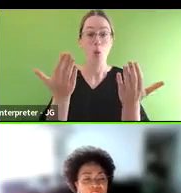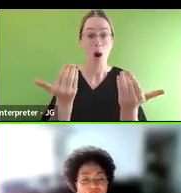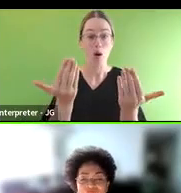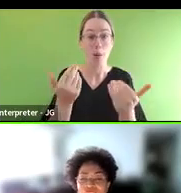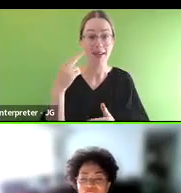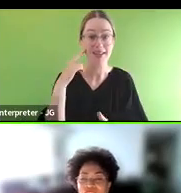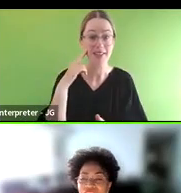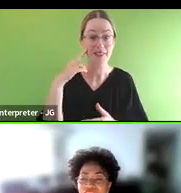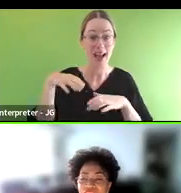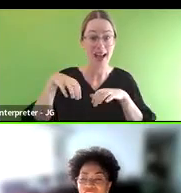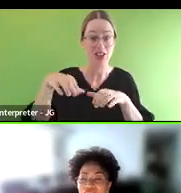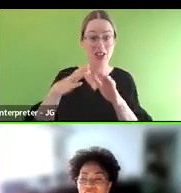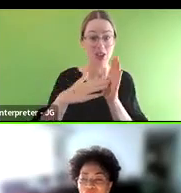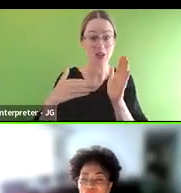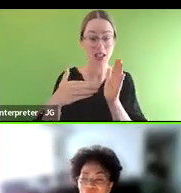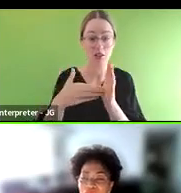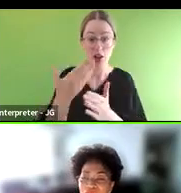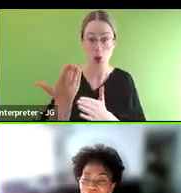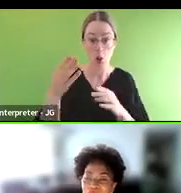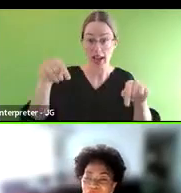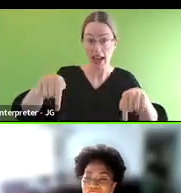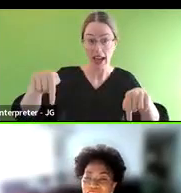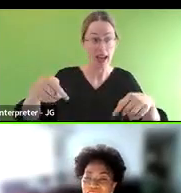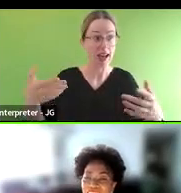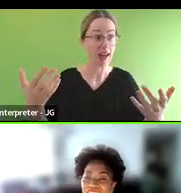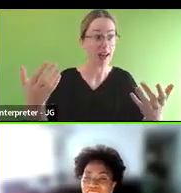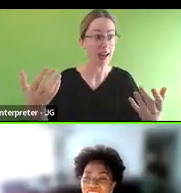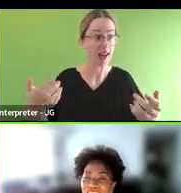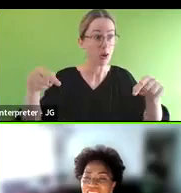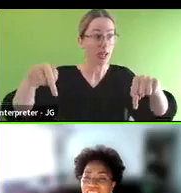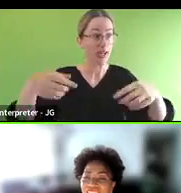Deaf Action New Zealand. Are you in the room?